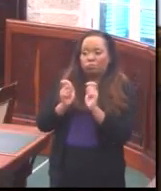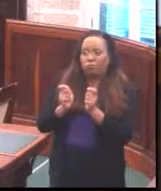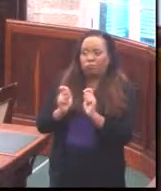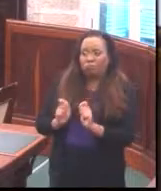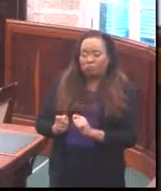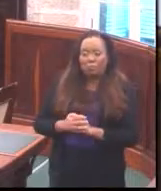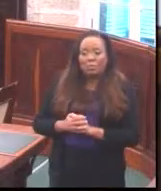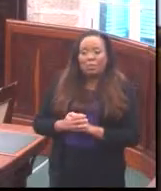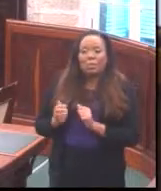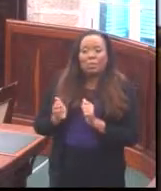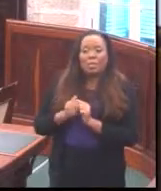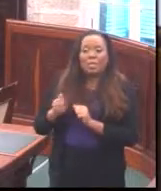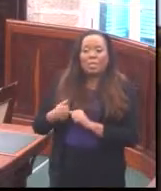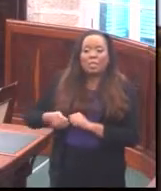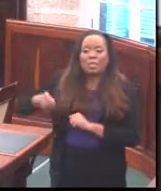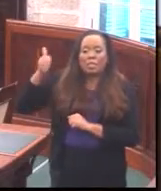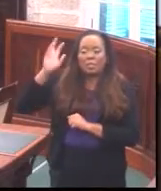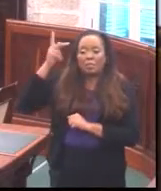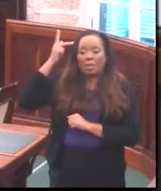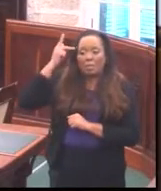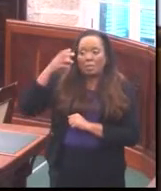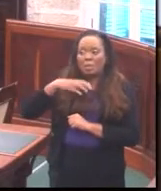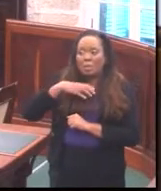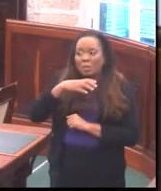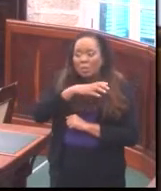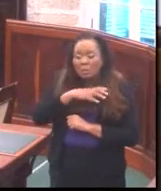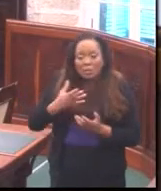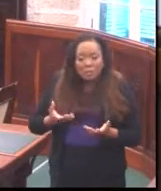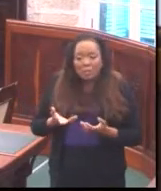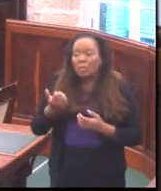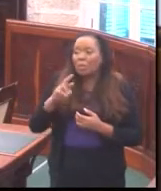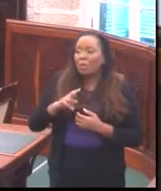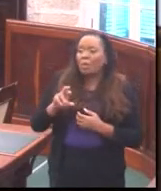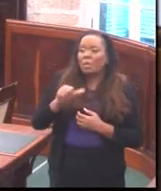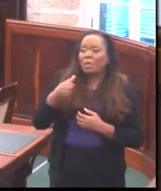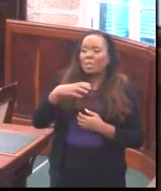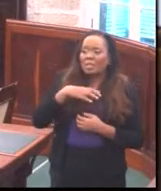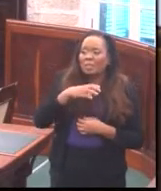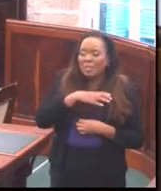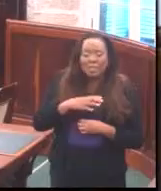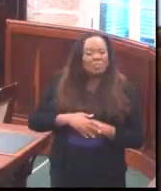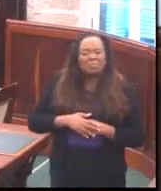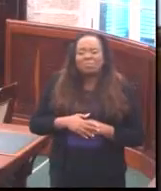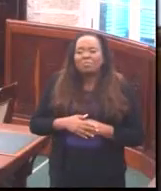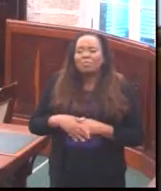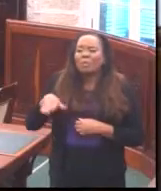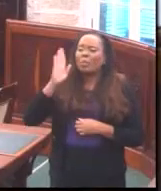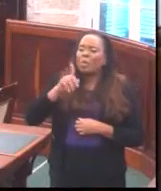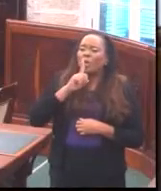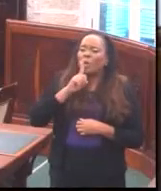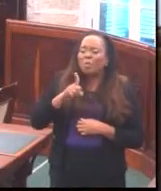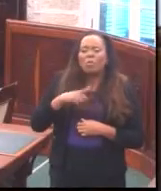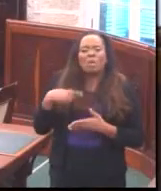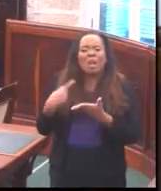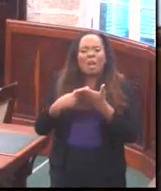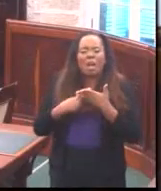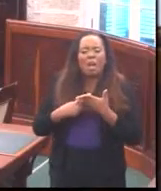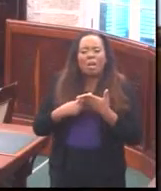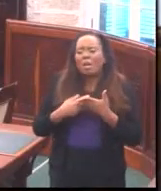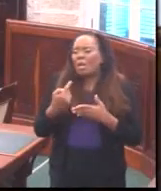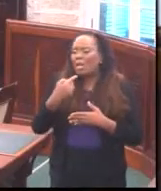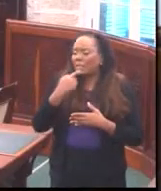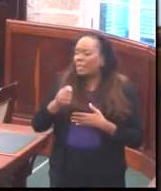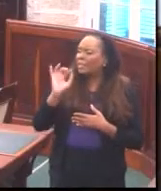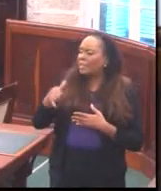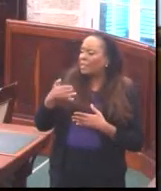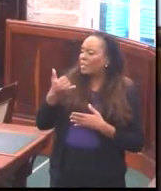Chief Parliamentary Council, at some parliamentary subcommittee which will talk some sense and tell them that it is wrong